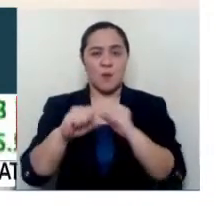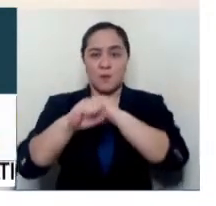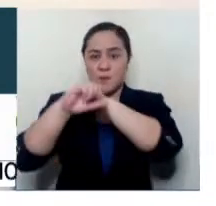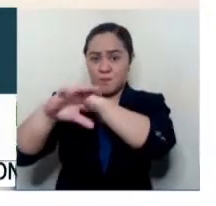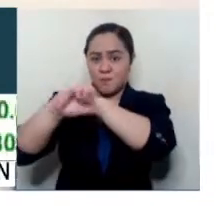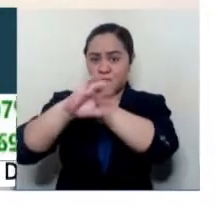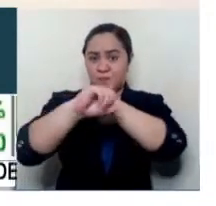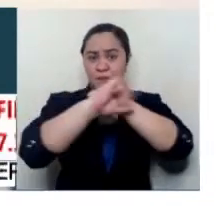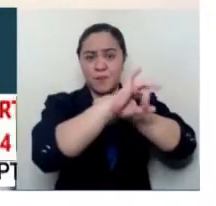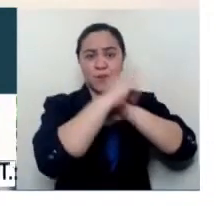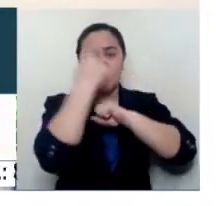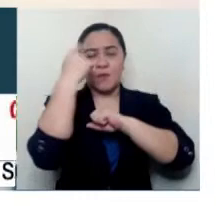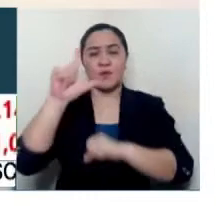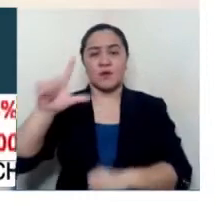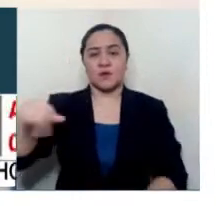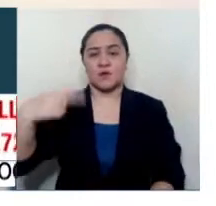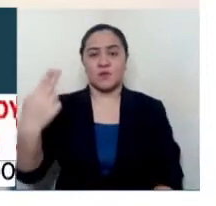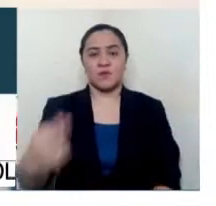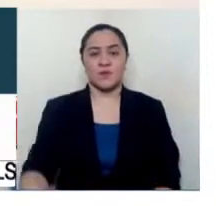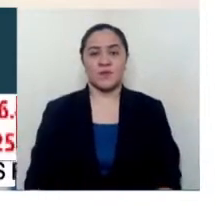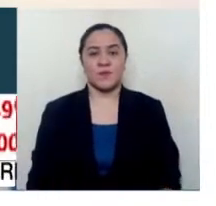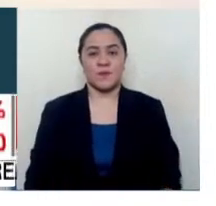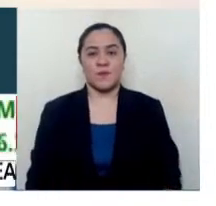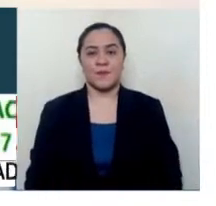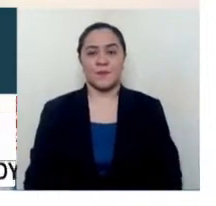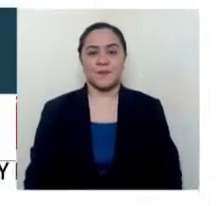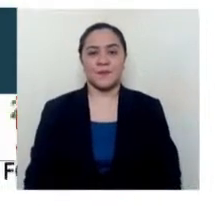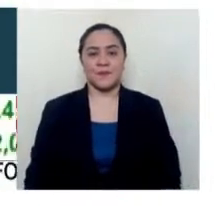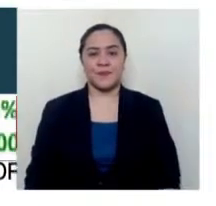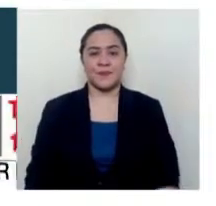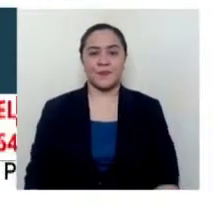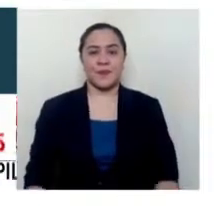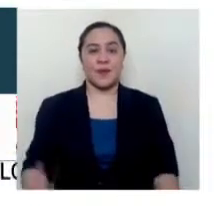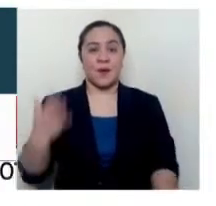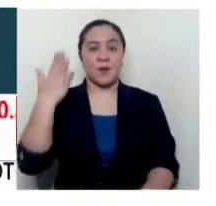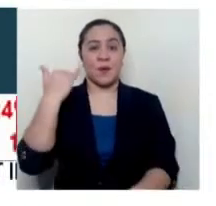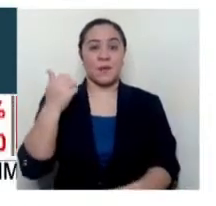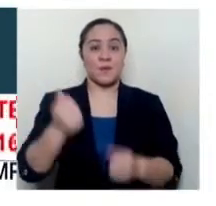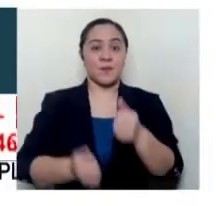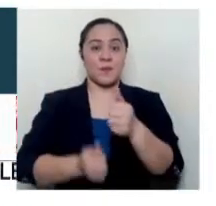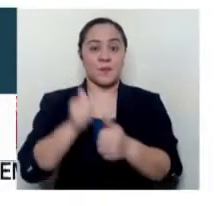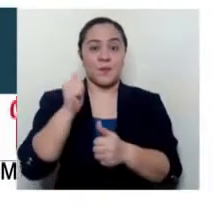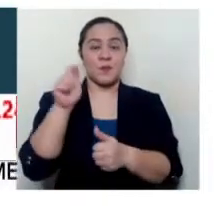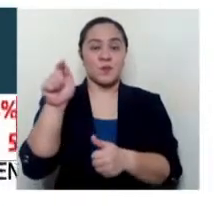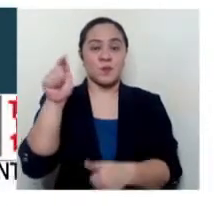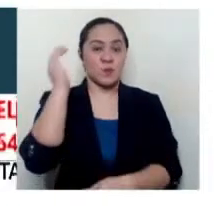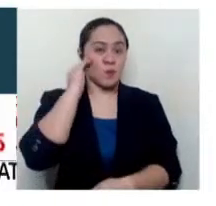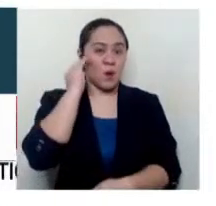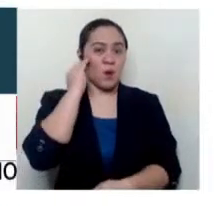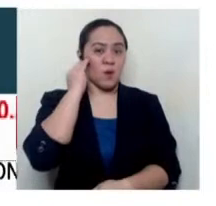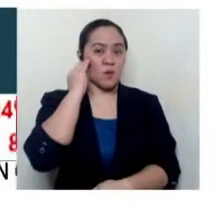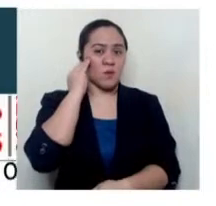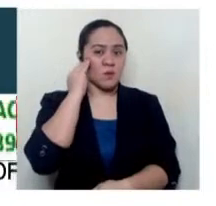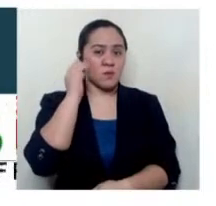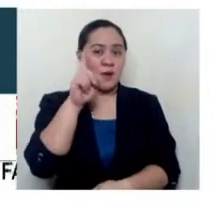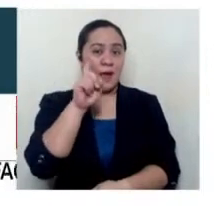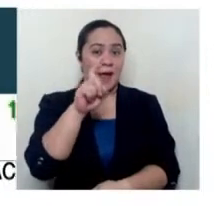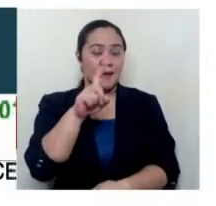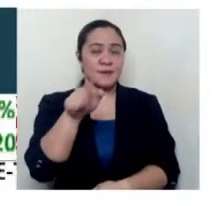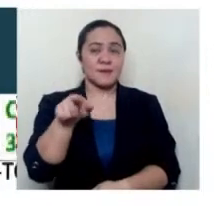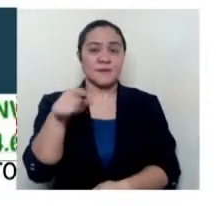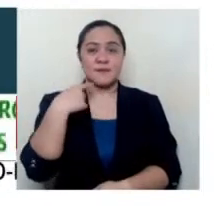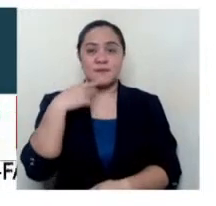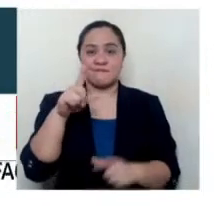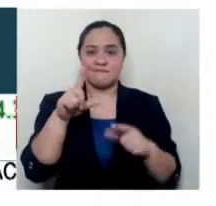the LGUs. Mm-mm. Kasi nga, for most of them, Doktora, alam naman natin that this has become their